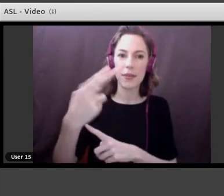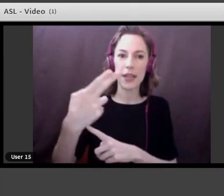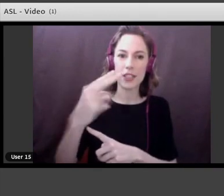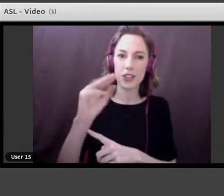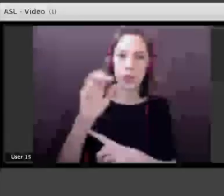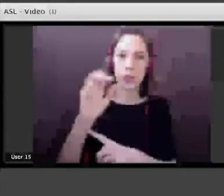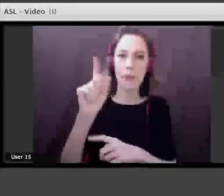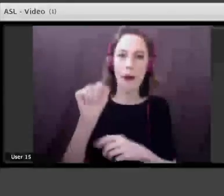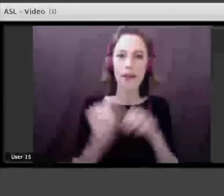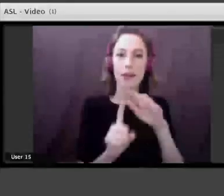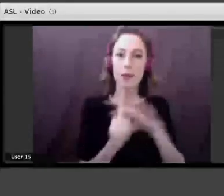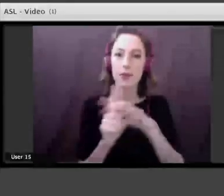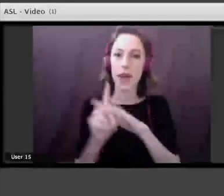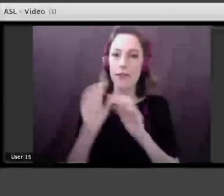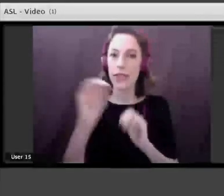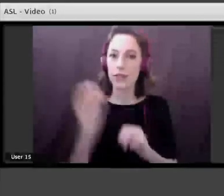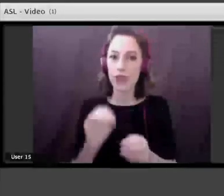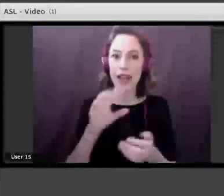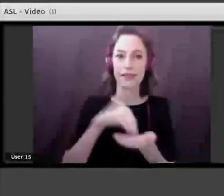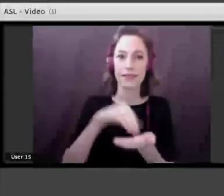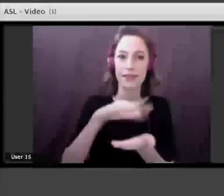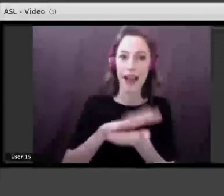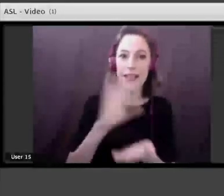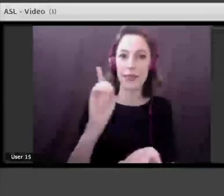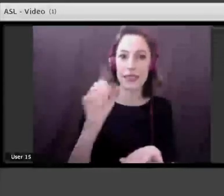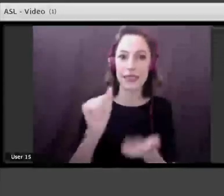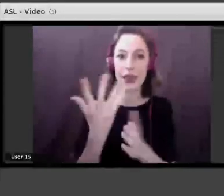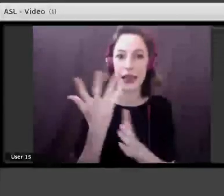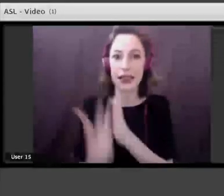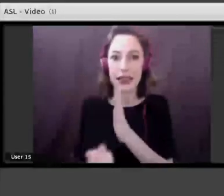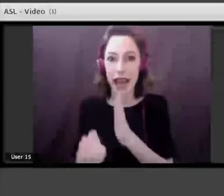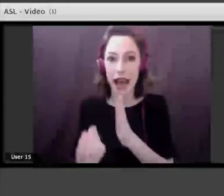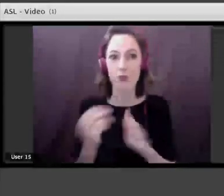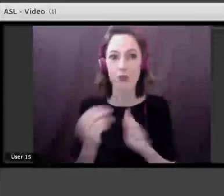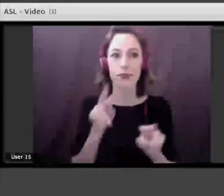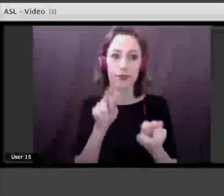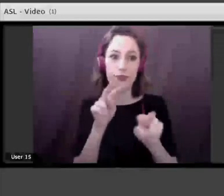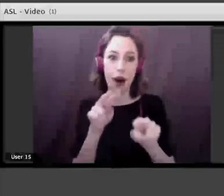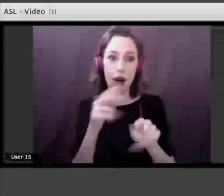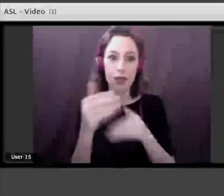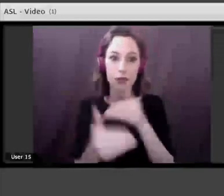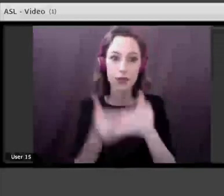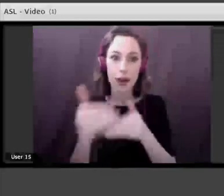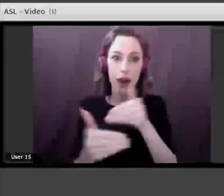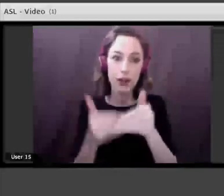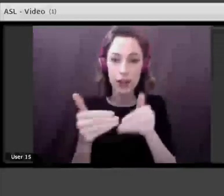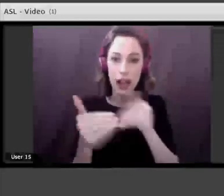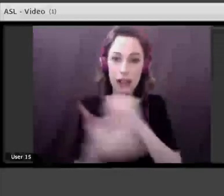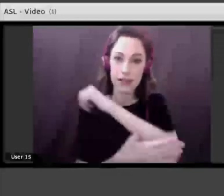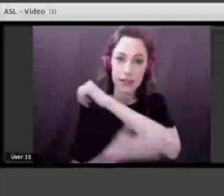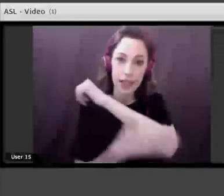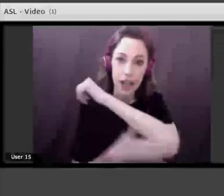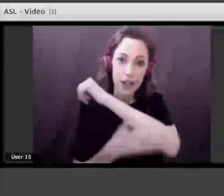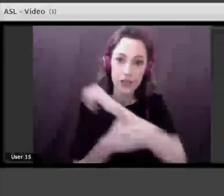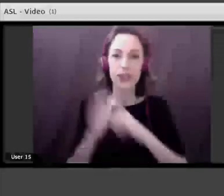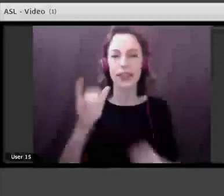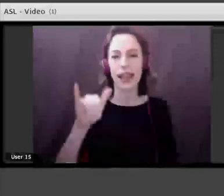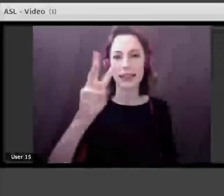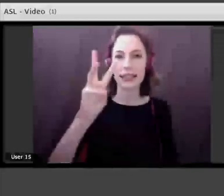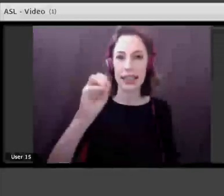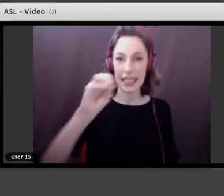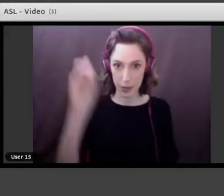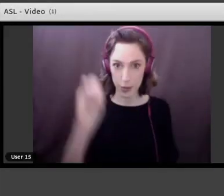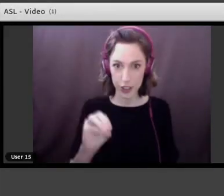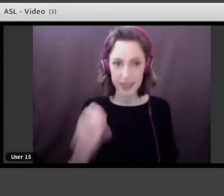countries at 60%, to monitor equity and inclusion of program implementation at